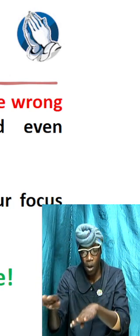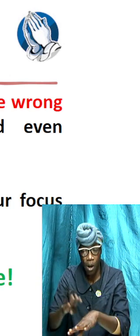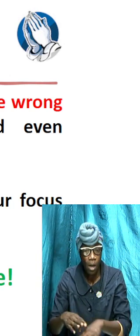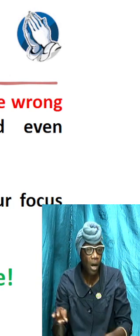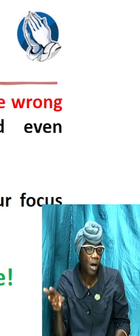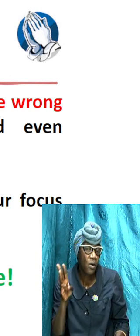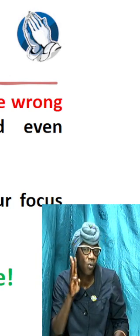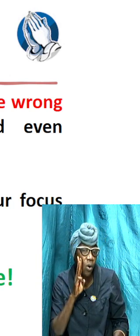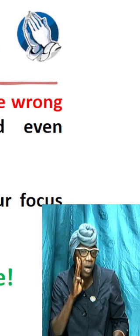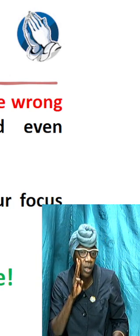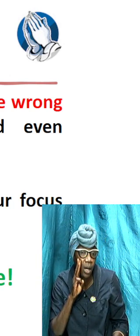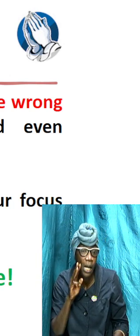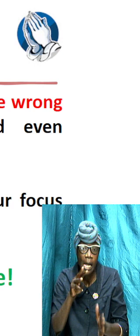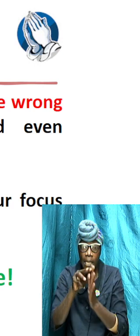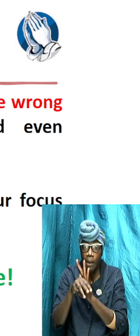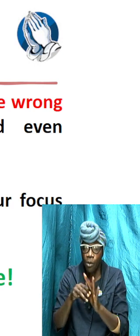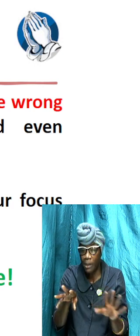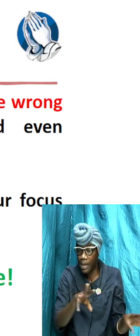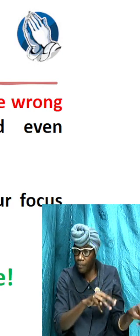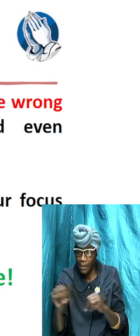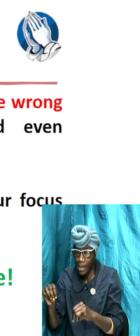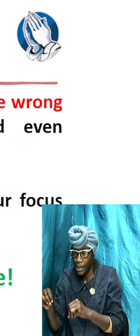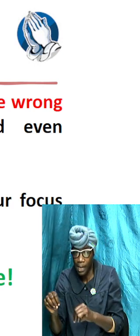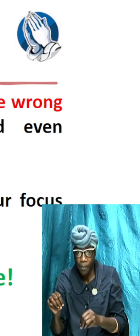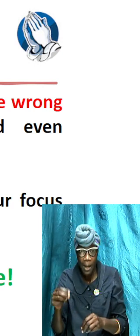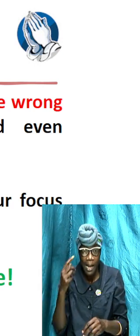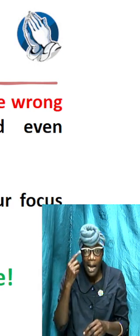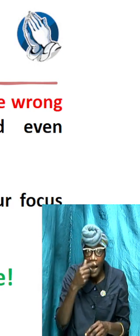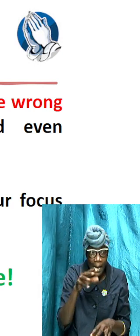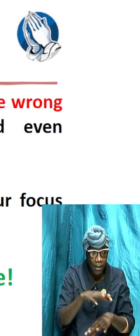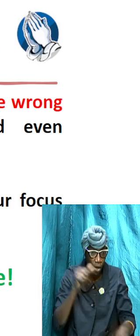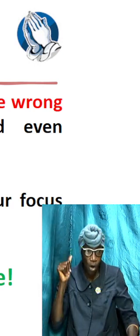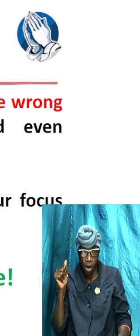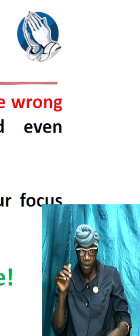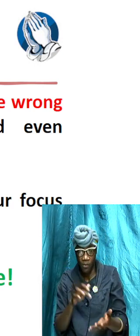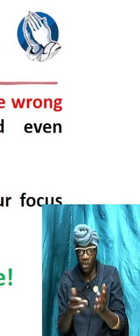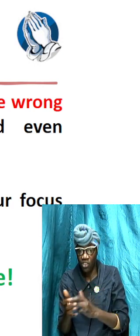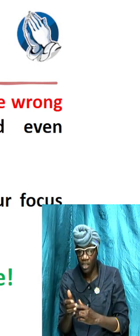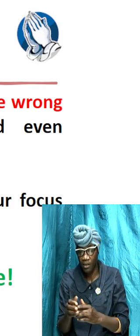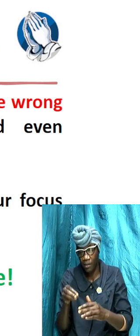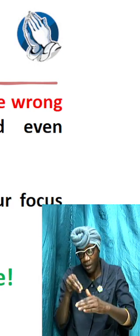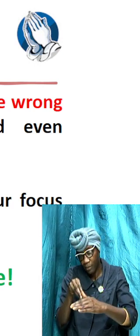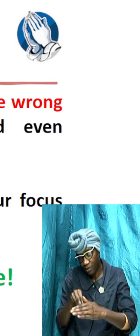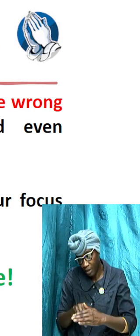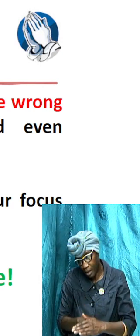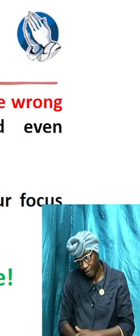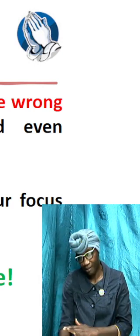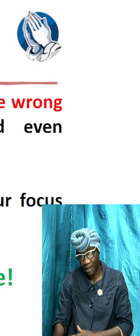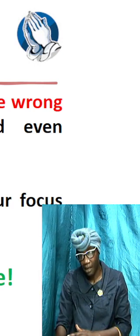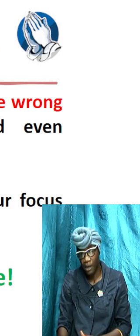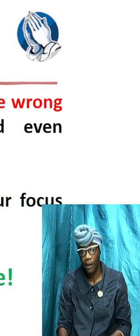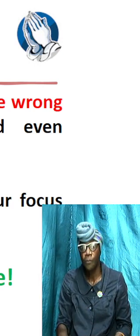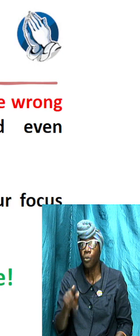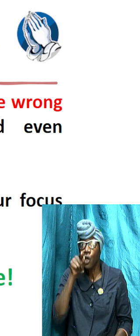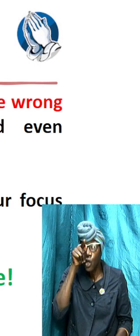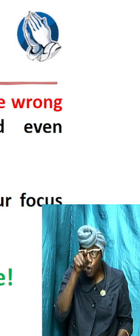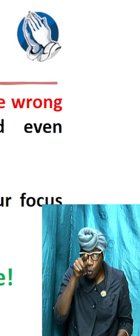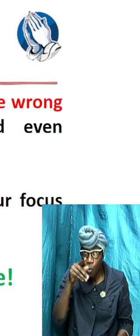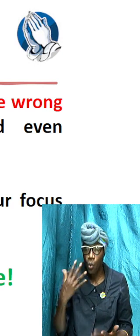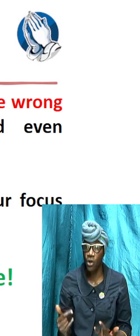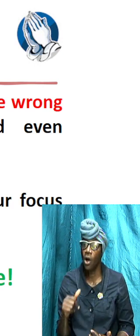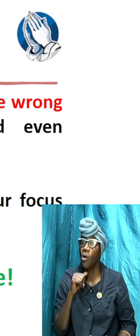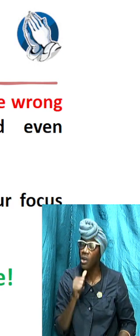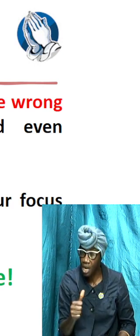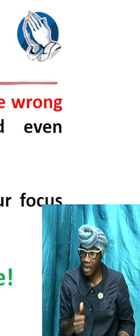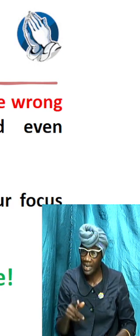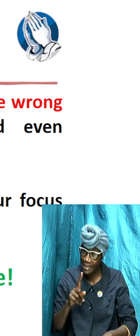moment he took his eyes off Jesus, he began to sink. Child of God, now is not the season to be so distracted